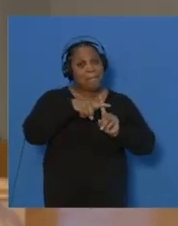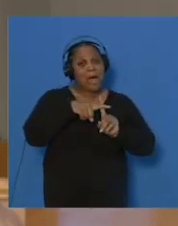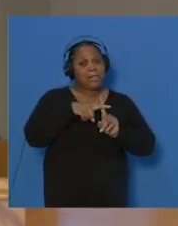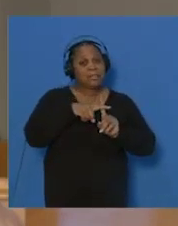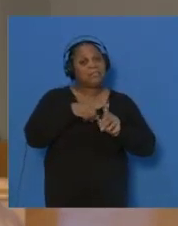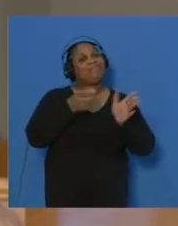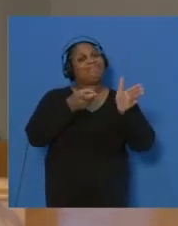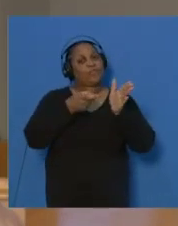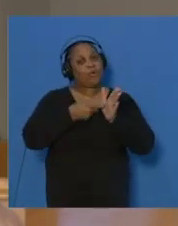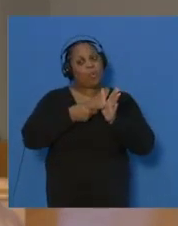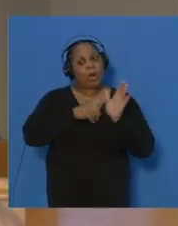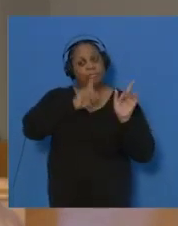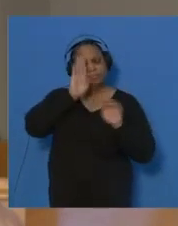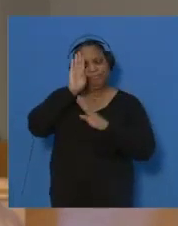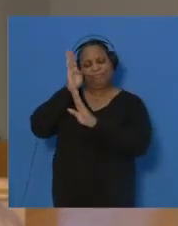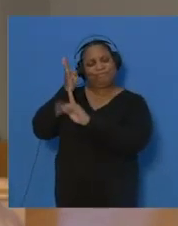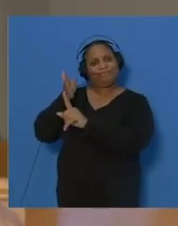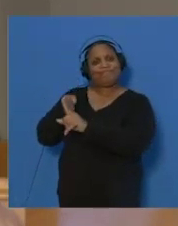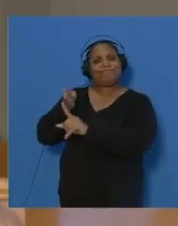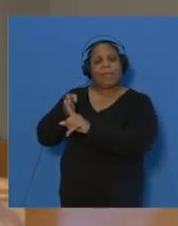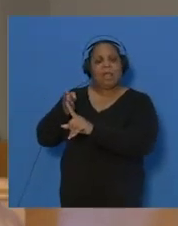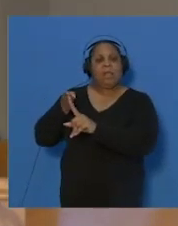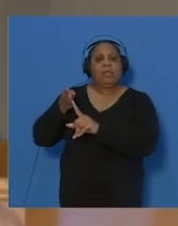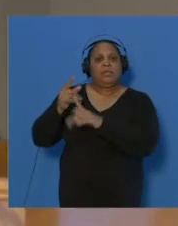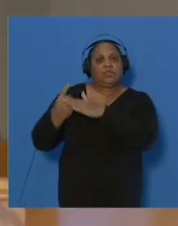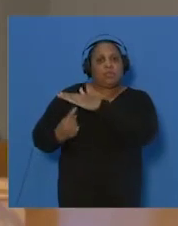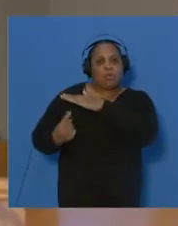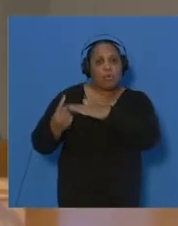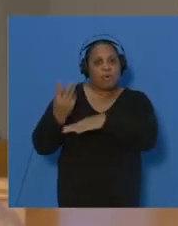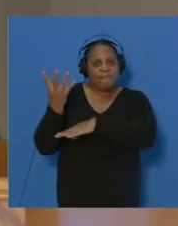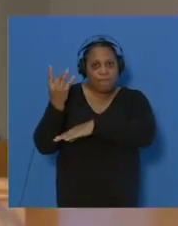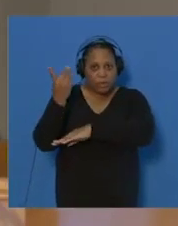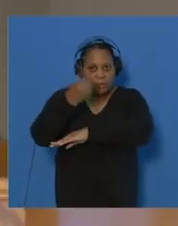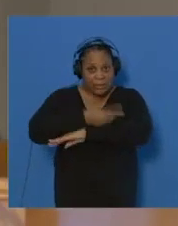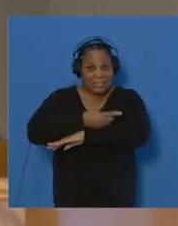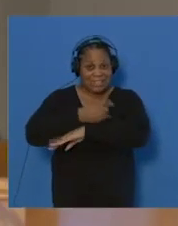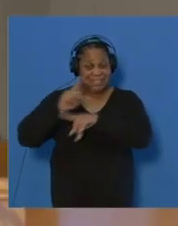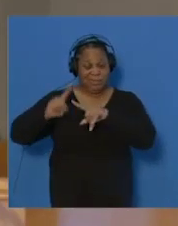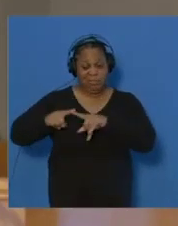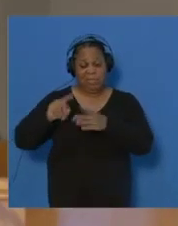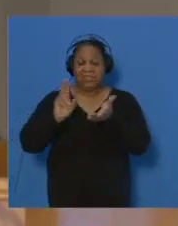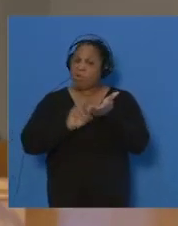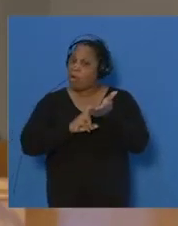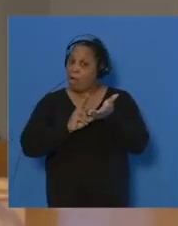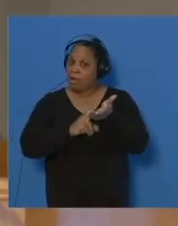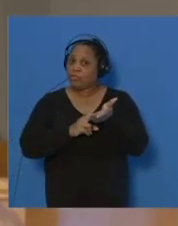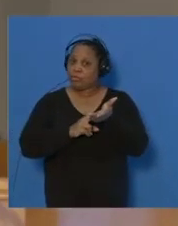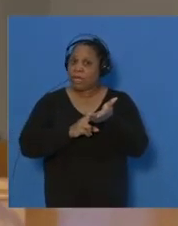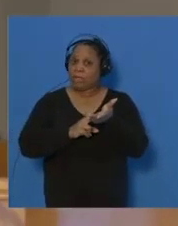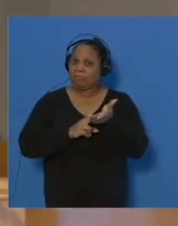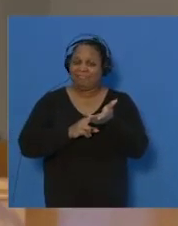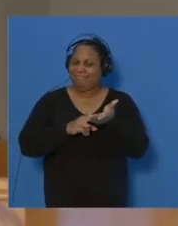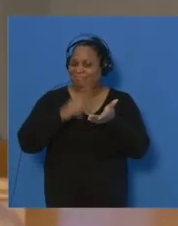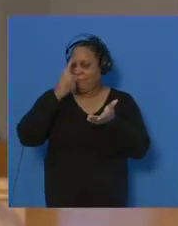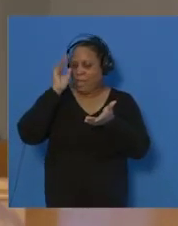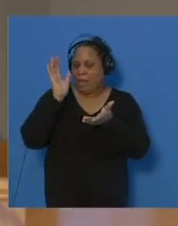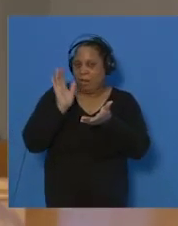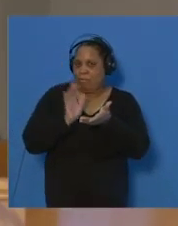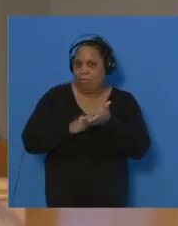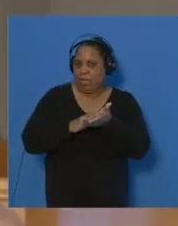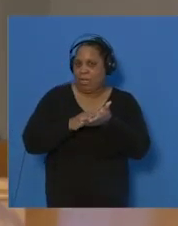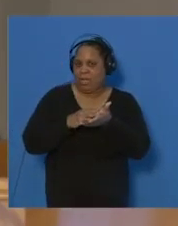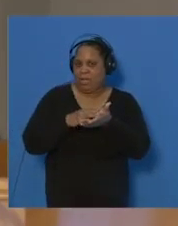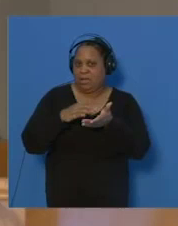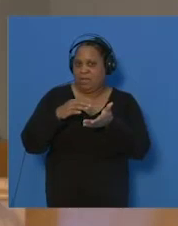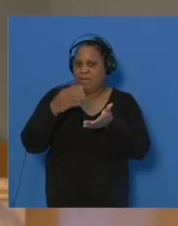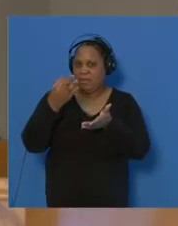they are required to be in quarantine for the 14 days, obviously depending on the terms of their contract, I do not believe that they would be